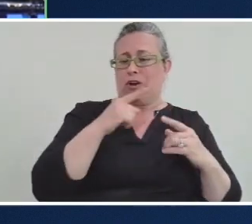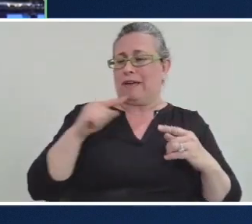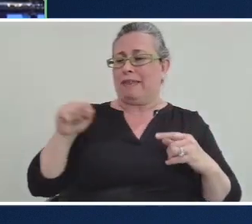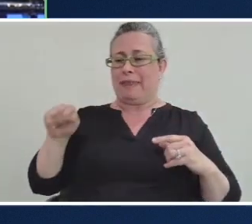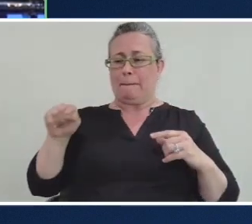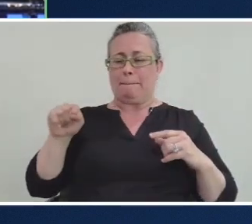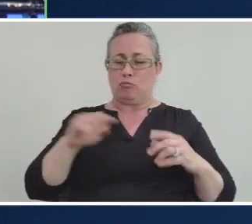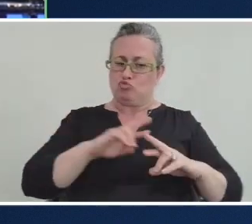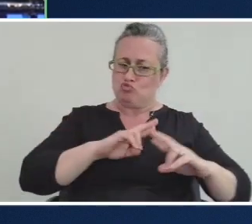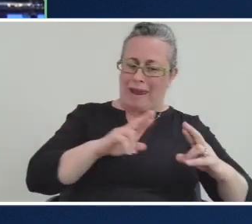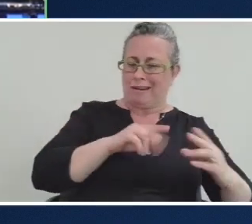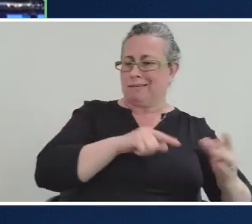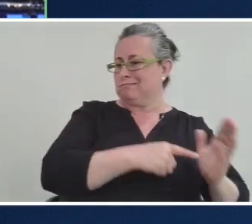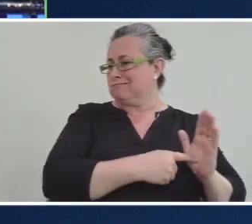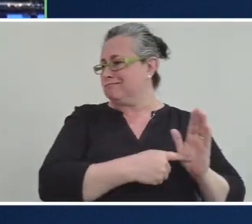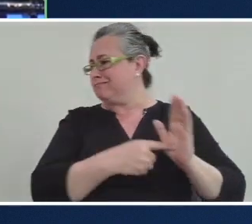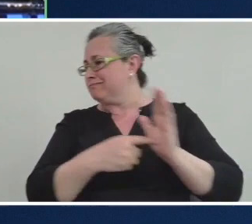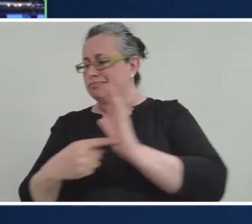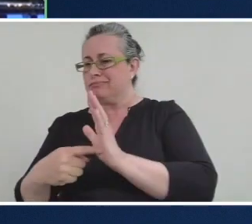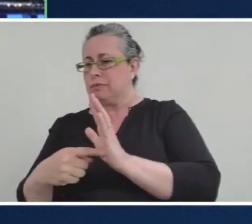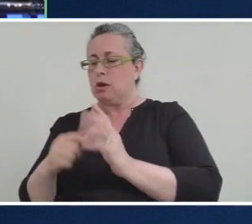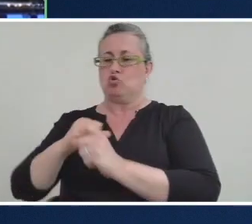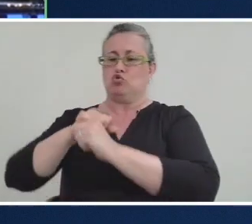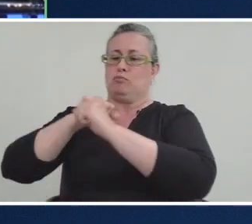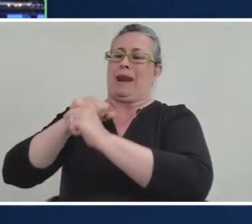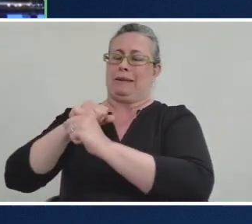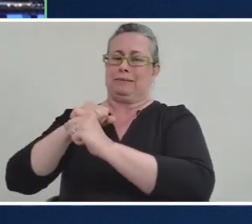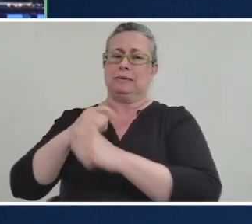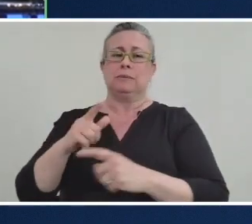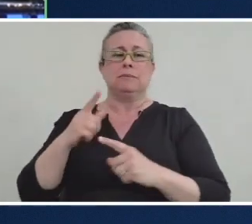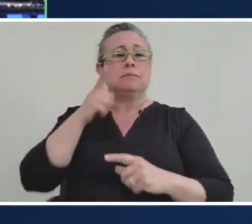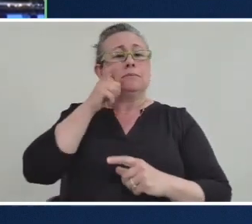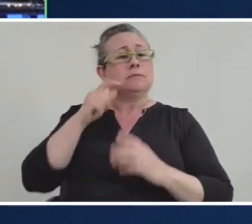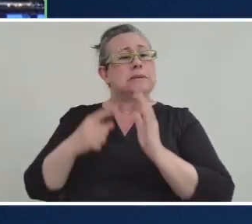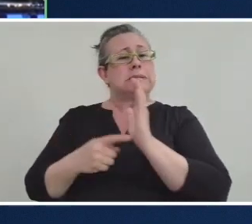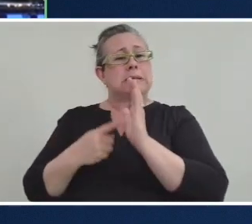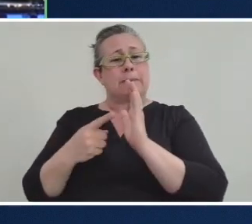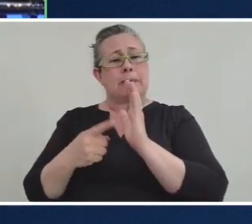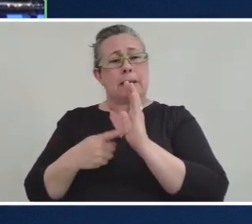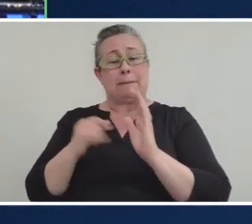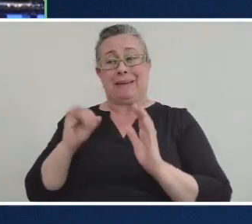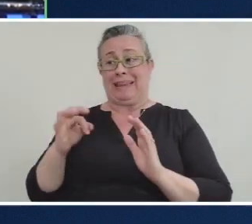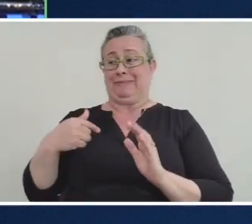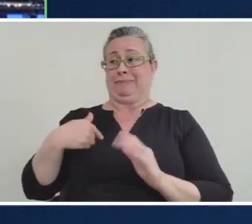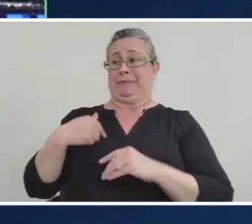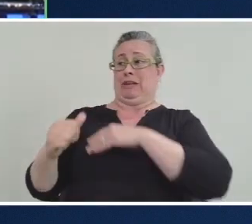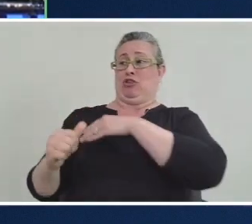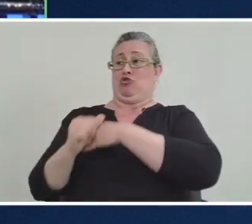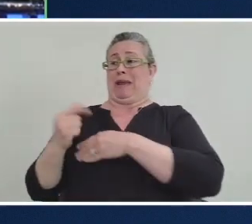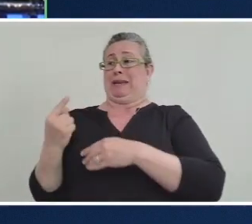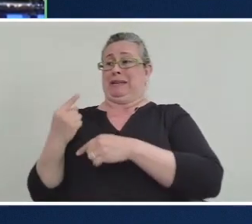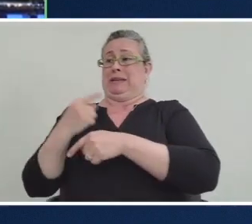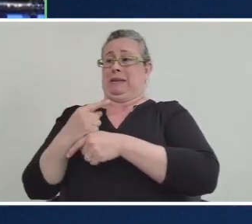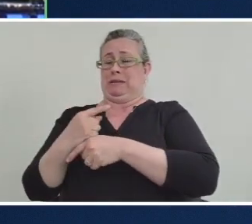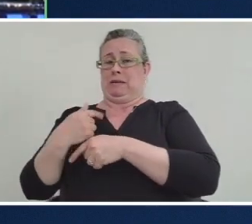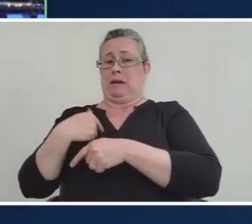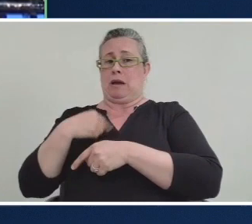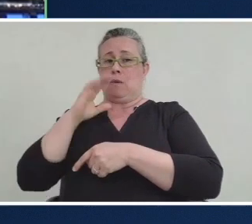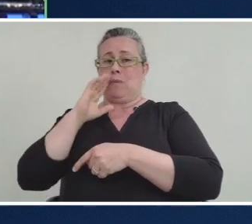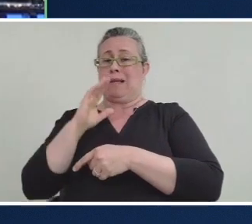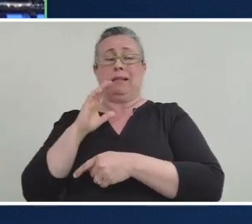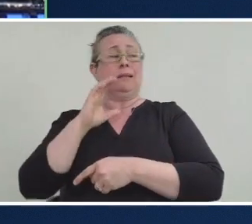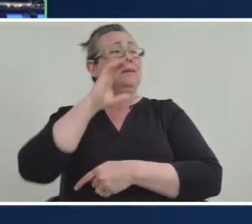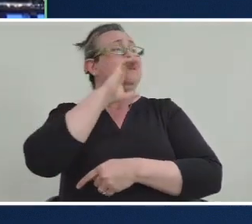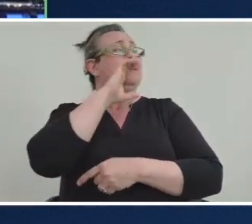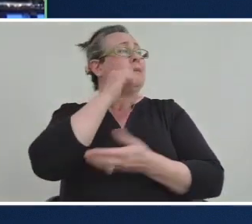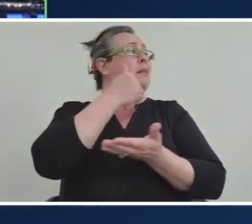them at the very moment. Because sometimes you have cases where if I'm threatened today, I will seek out for help. Help